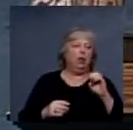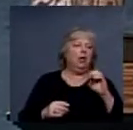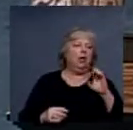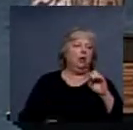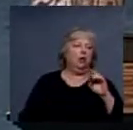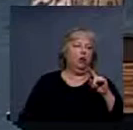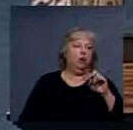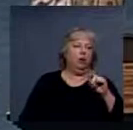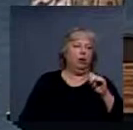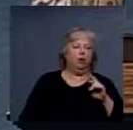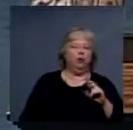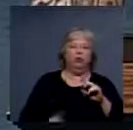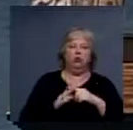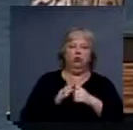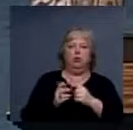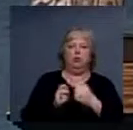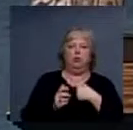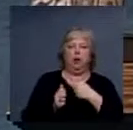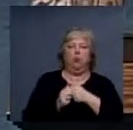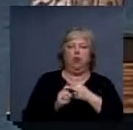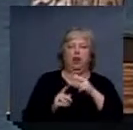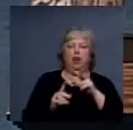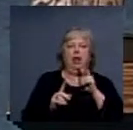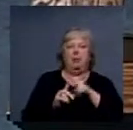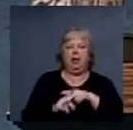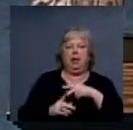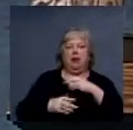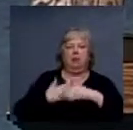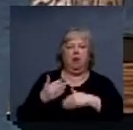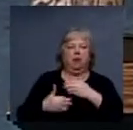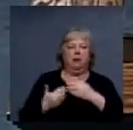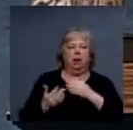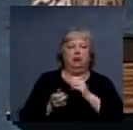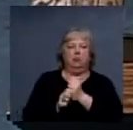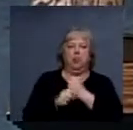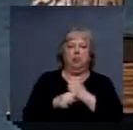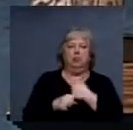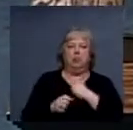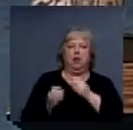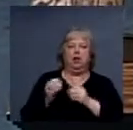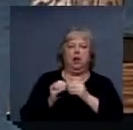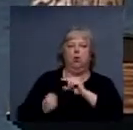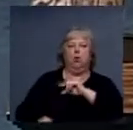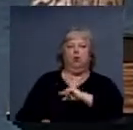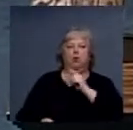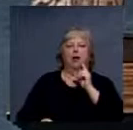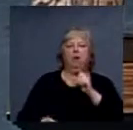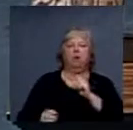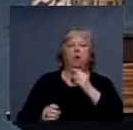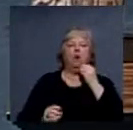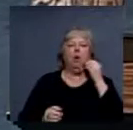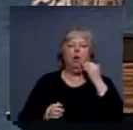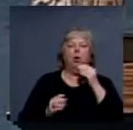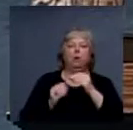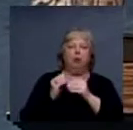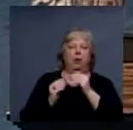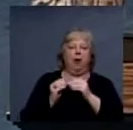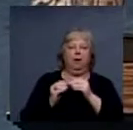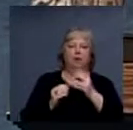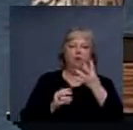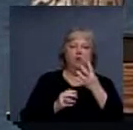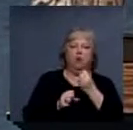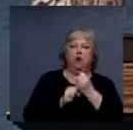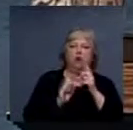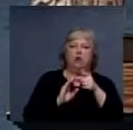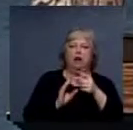Operations Supervisor, started me with the application process, qualifying me for home repairs. 4 years later, I received a call from